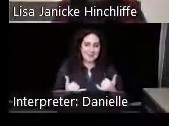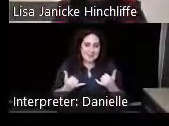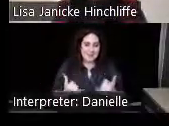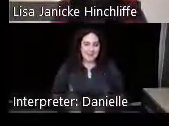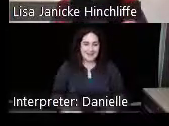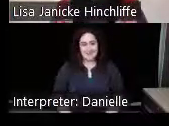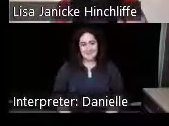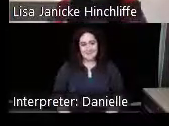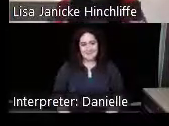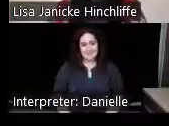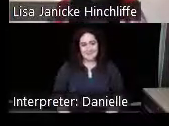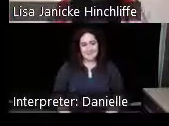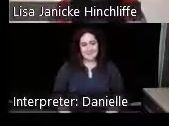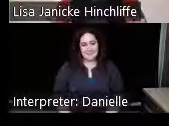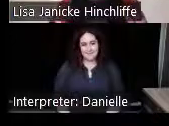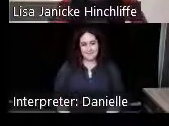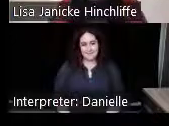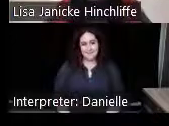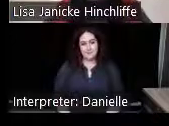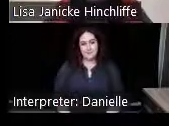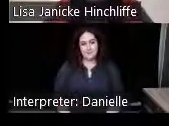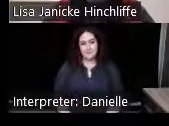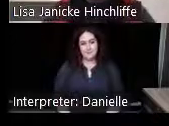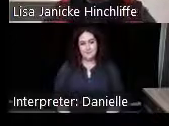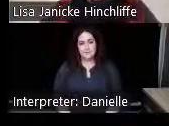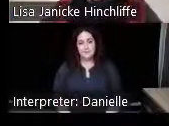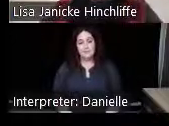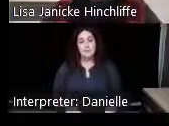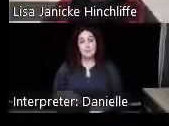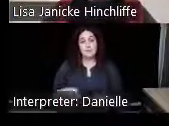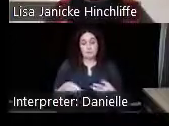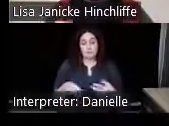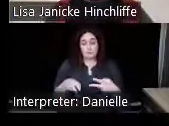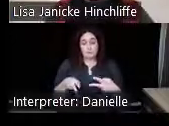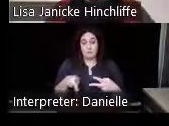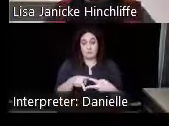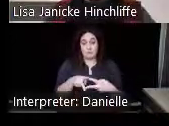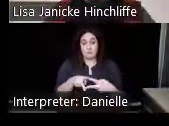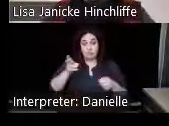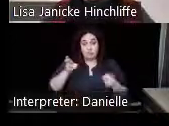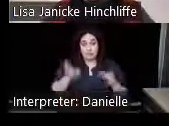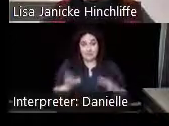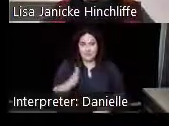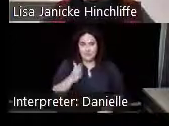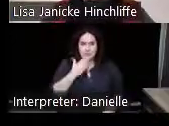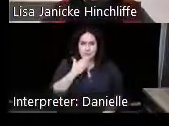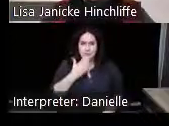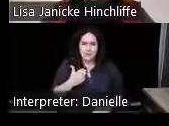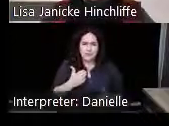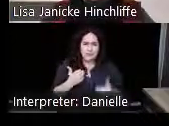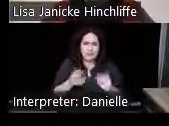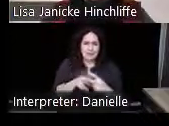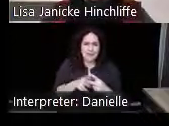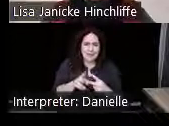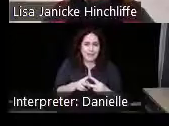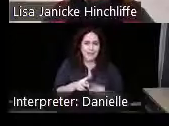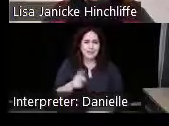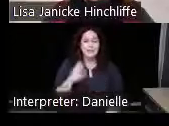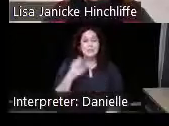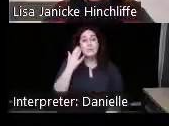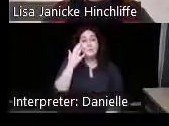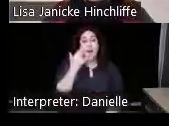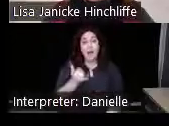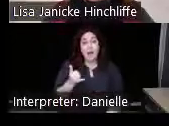of pairing us because I'm going to dig into a factor that Garreth